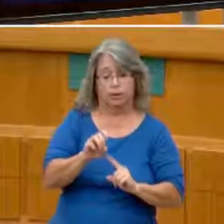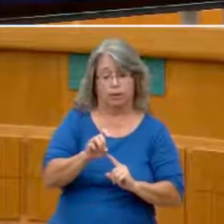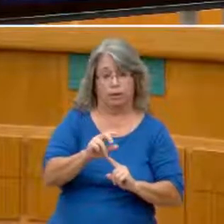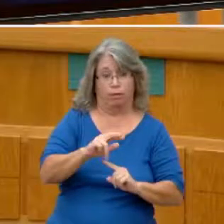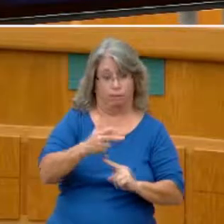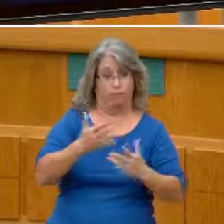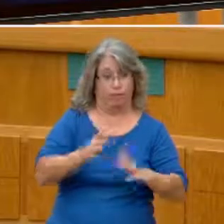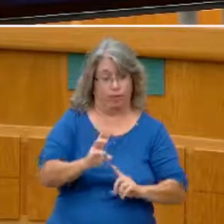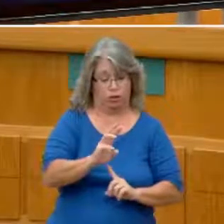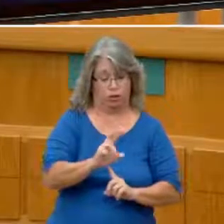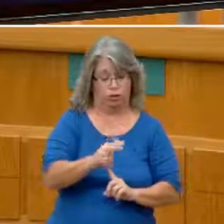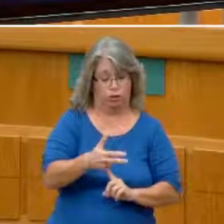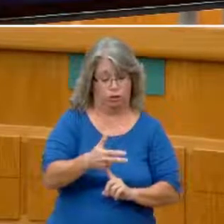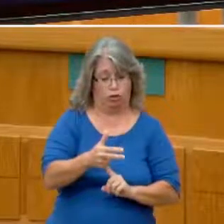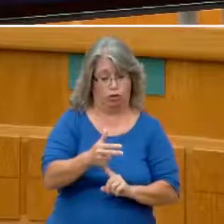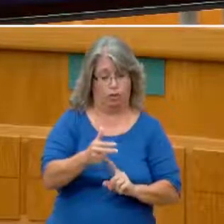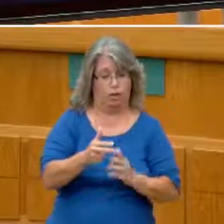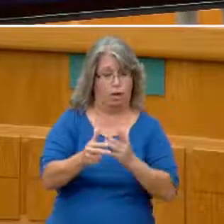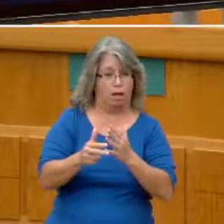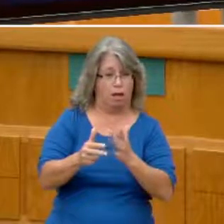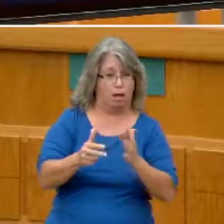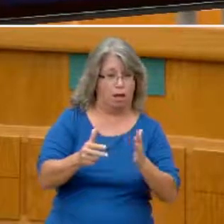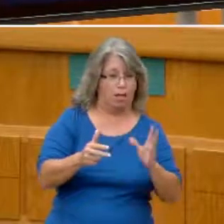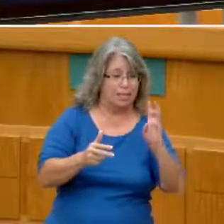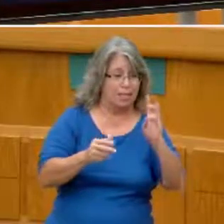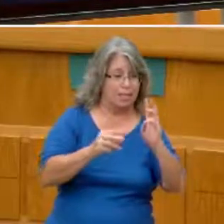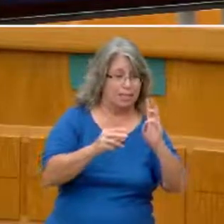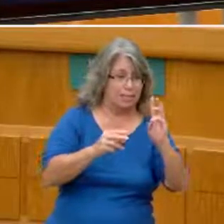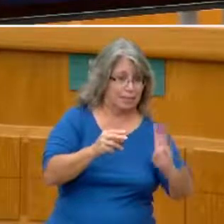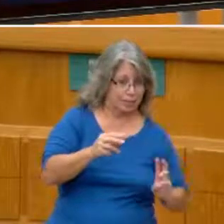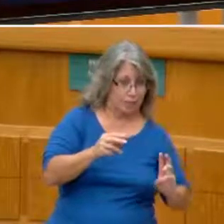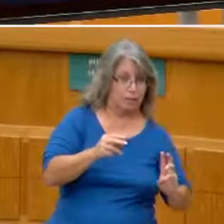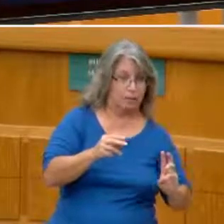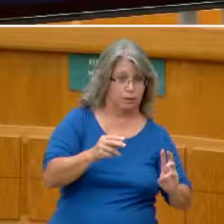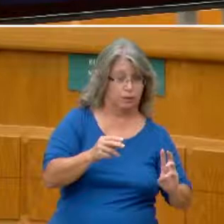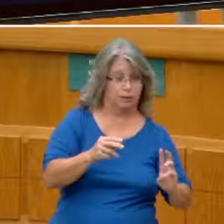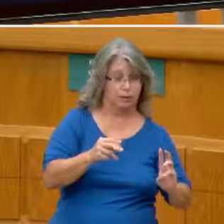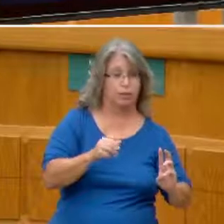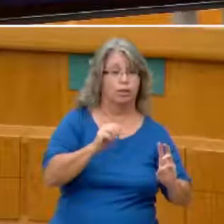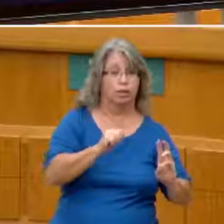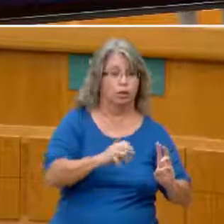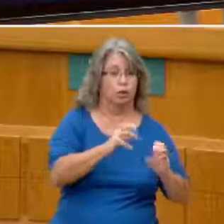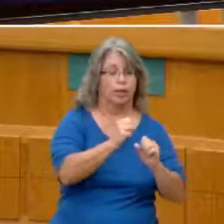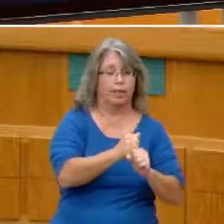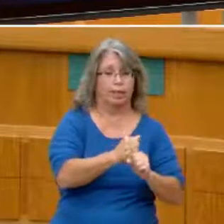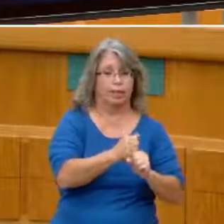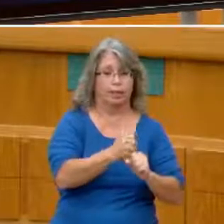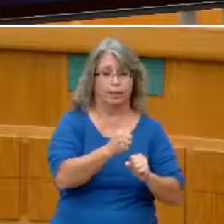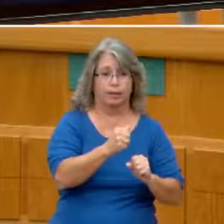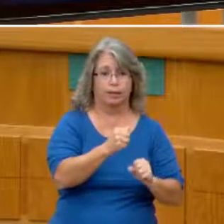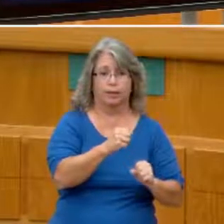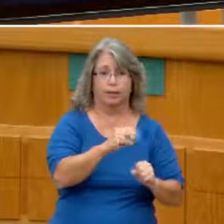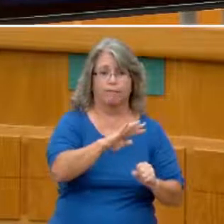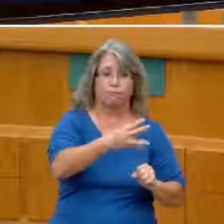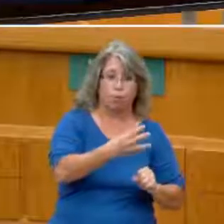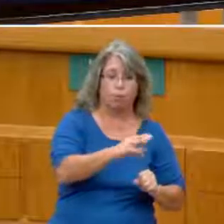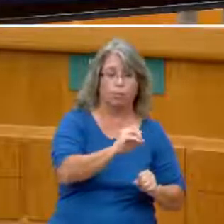date, you can go and you can get a booster. And you can choose anyone as your booster. You can stay with the